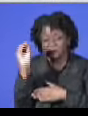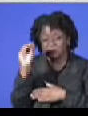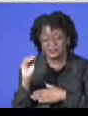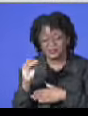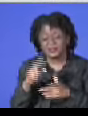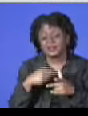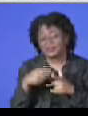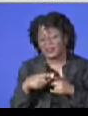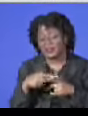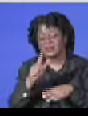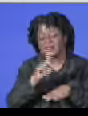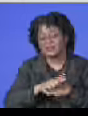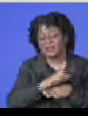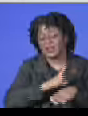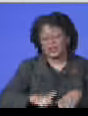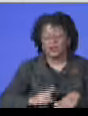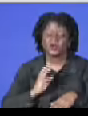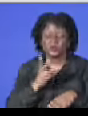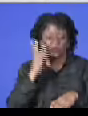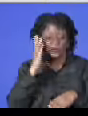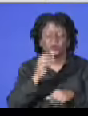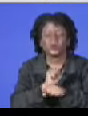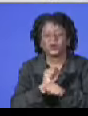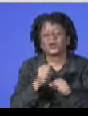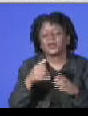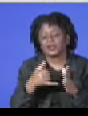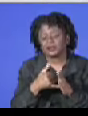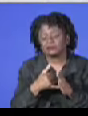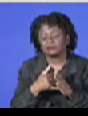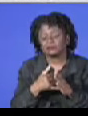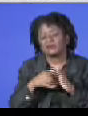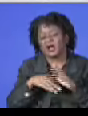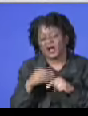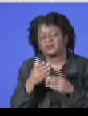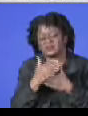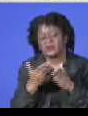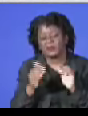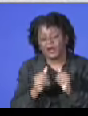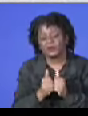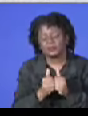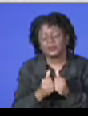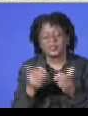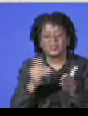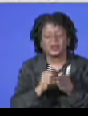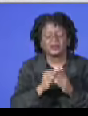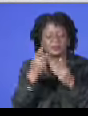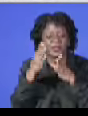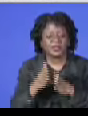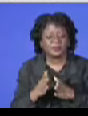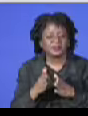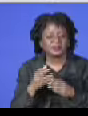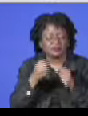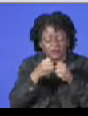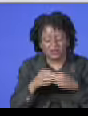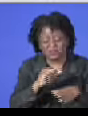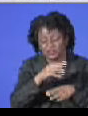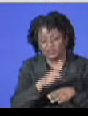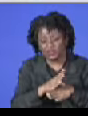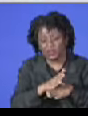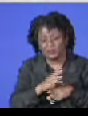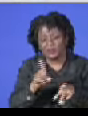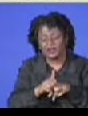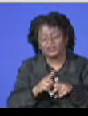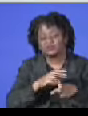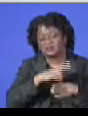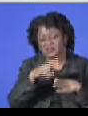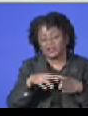landlord, we work it out somehow. Thousands of Bahamians have lost their jobs as the country battles the COVID-19 pandemic and have